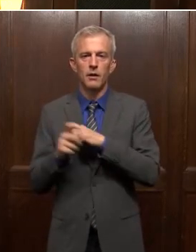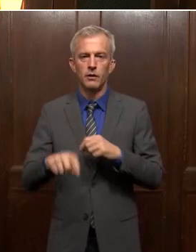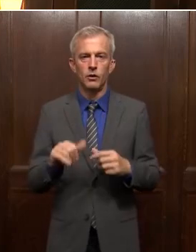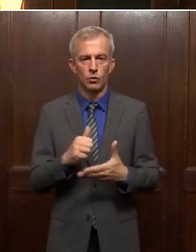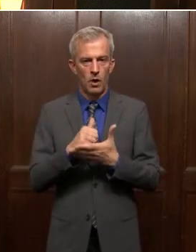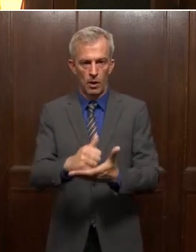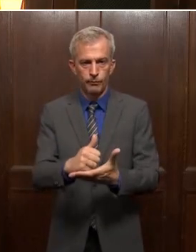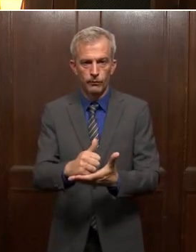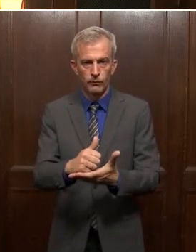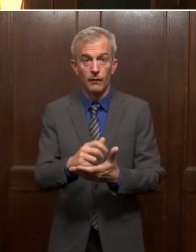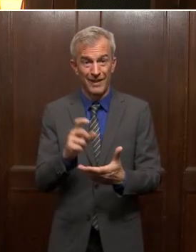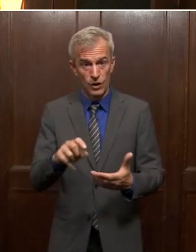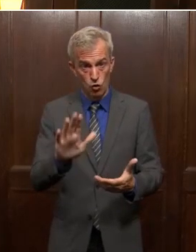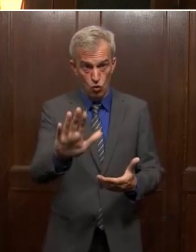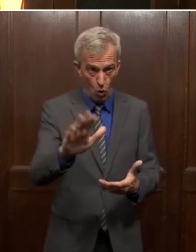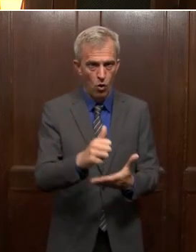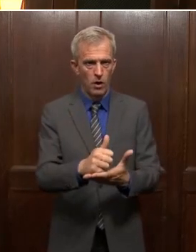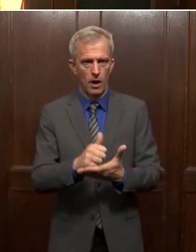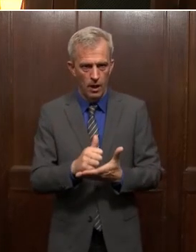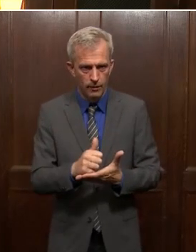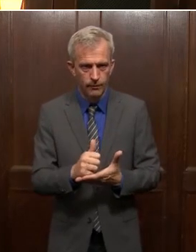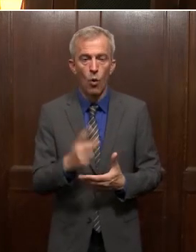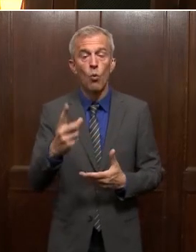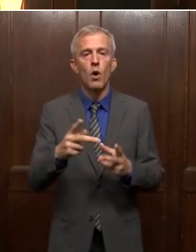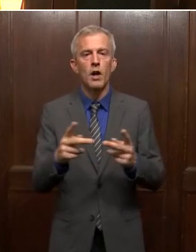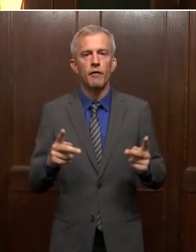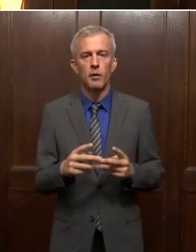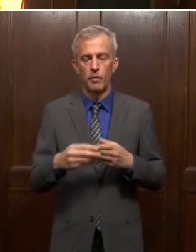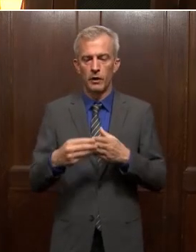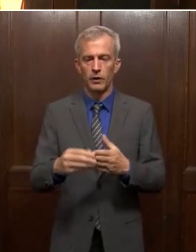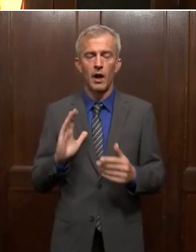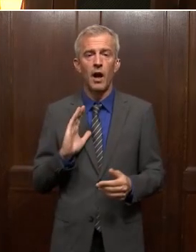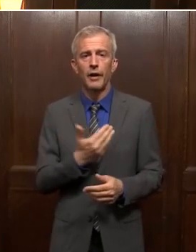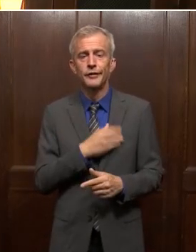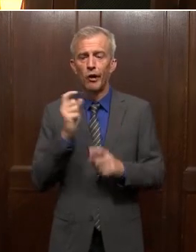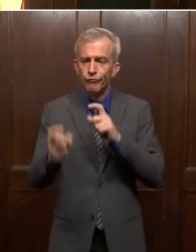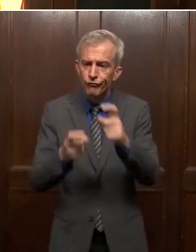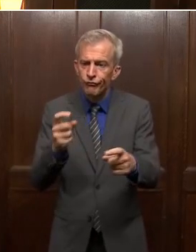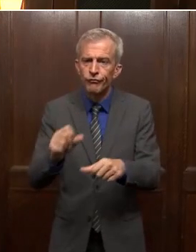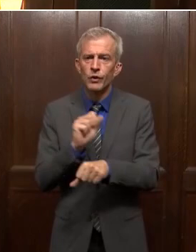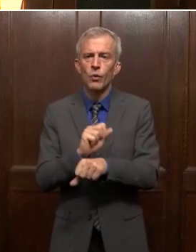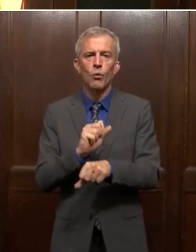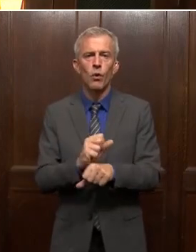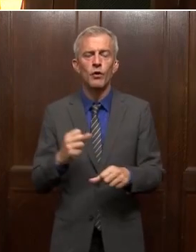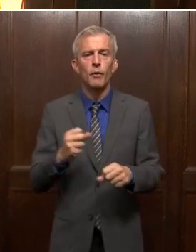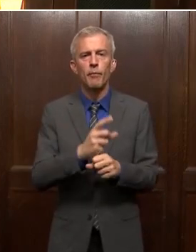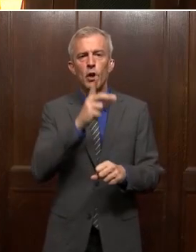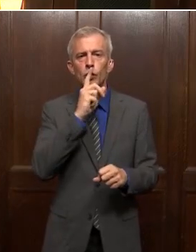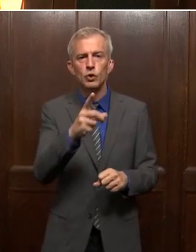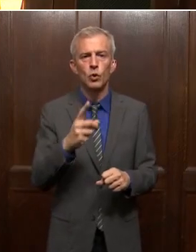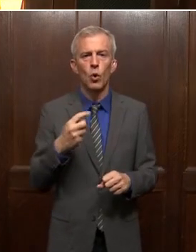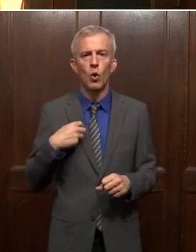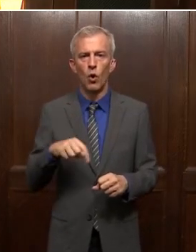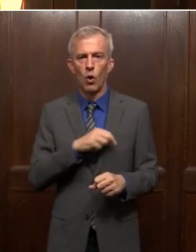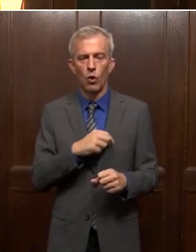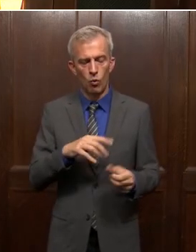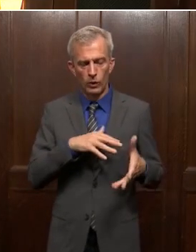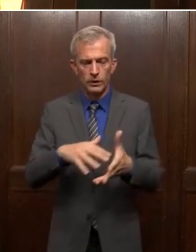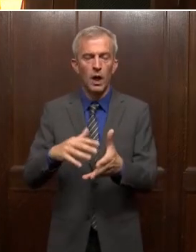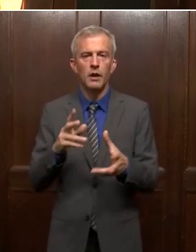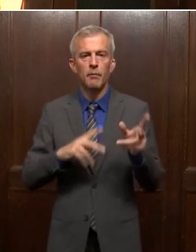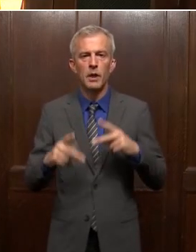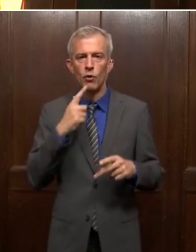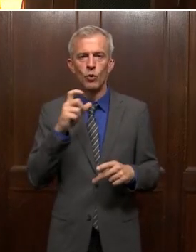help. And one of the places that has guided our philanthropic work and other work is making sure we look at those who need help